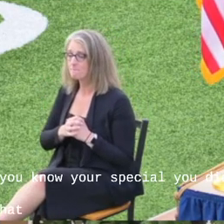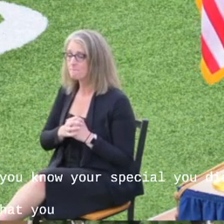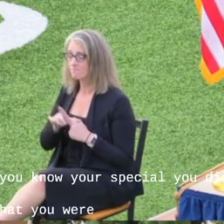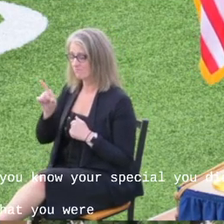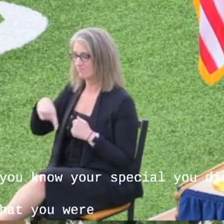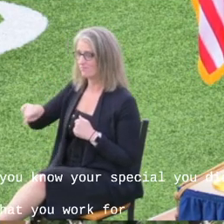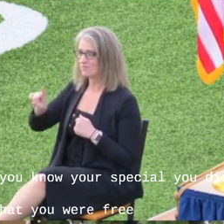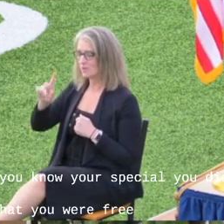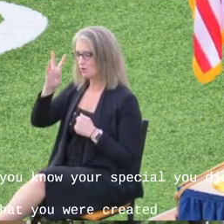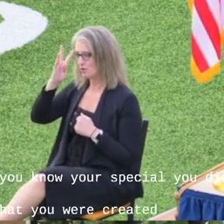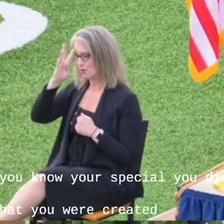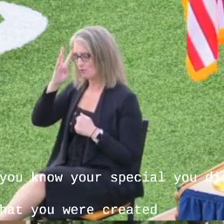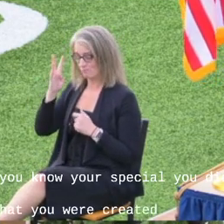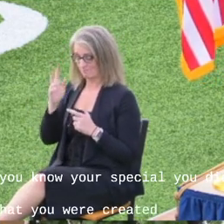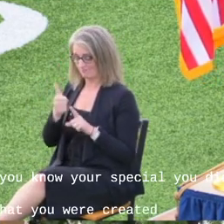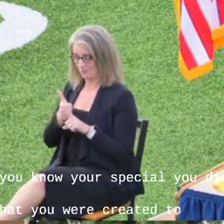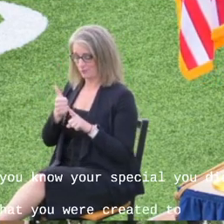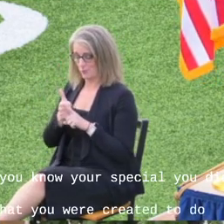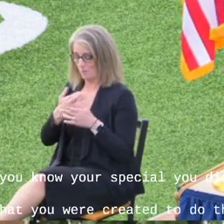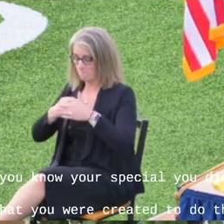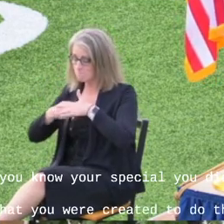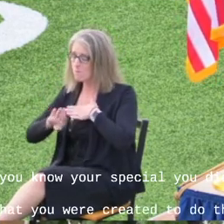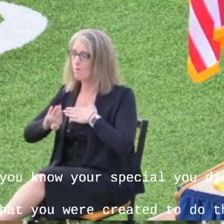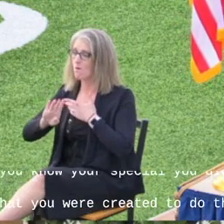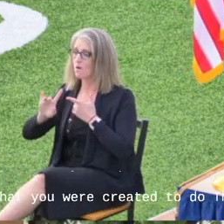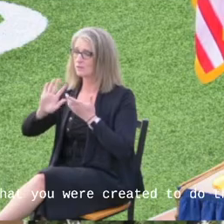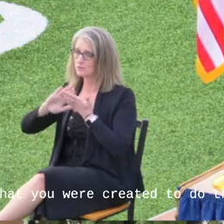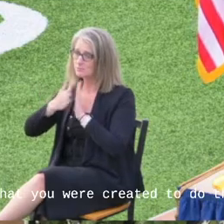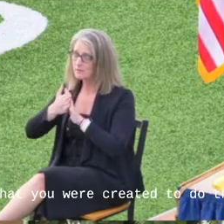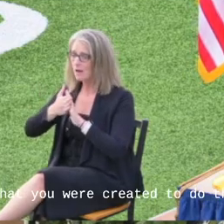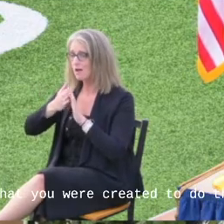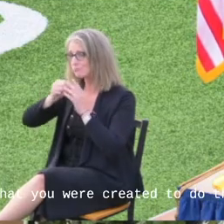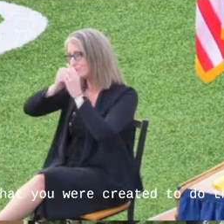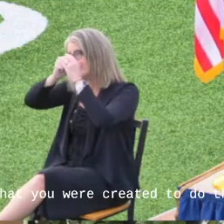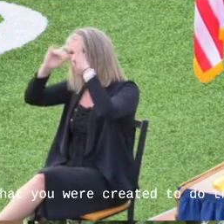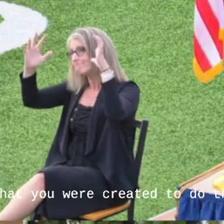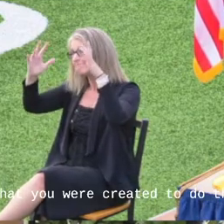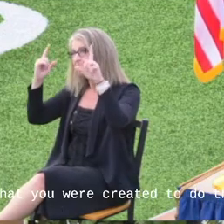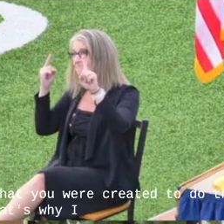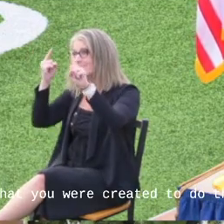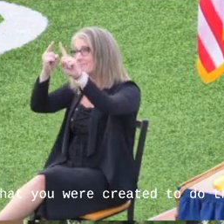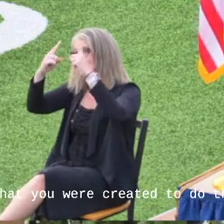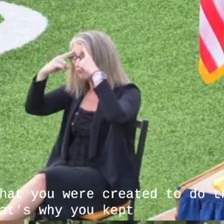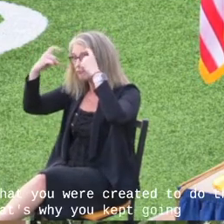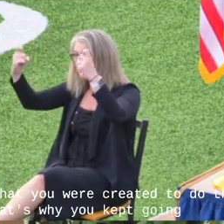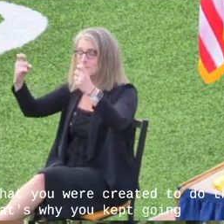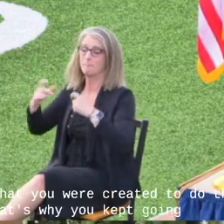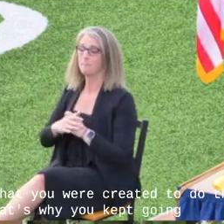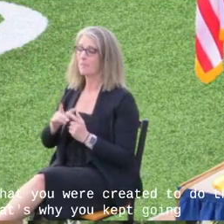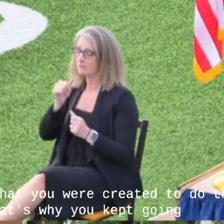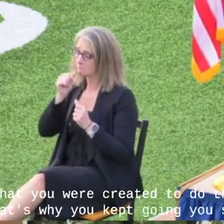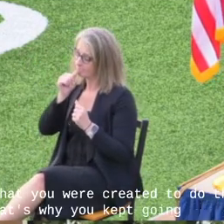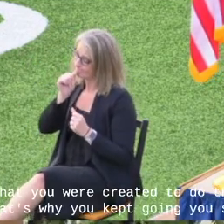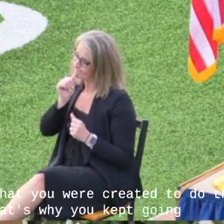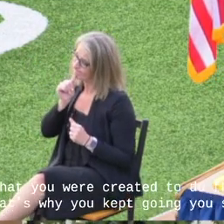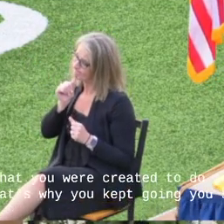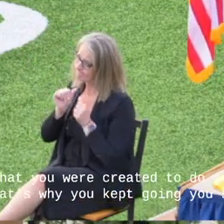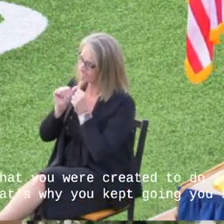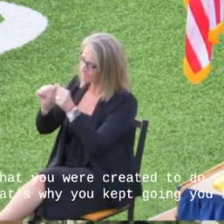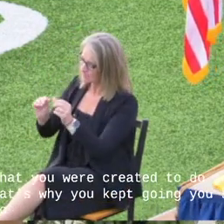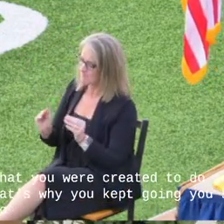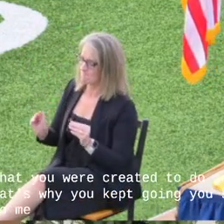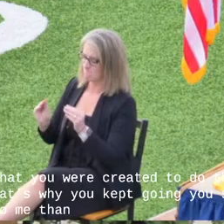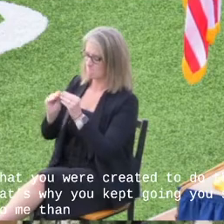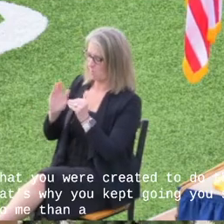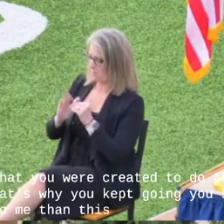You were created to do the unimaginable. That's why you kept going. You said, there is more to